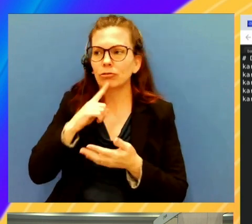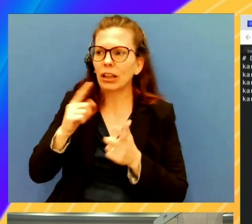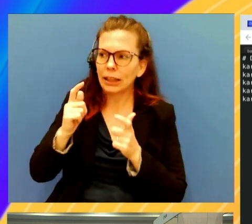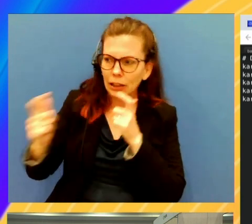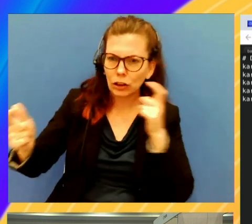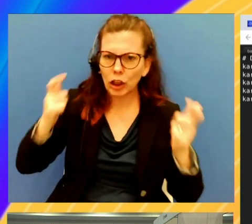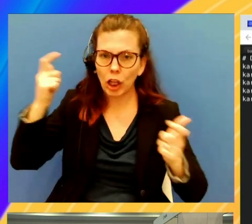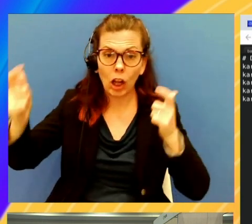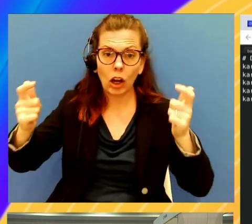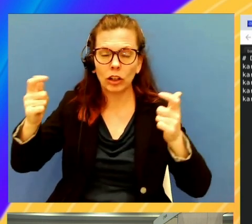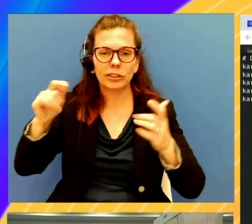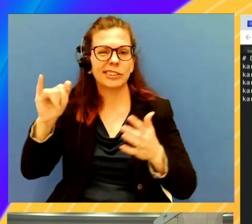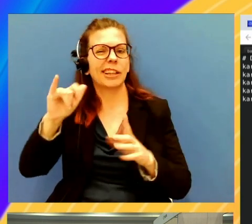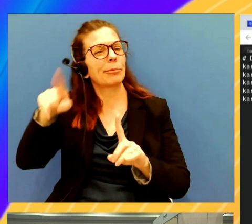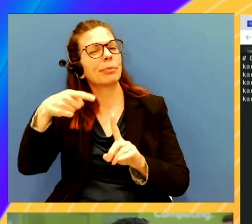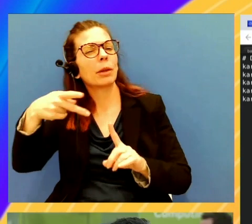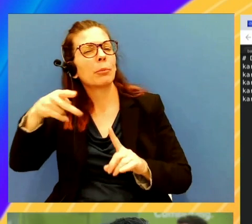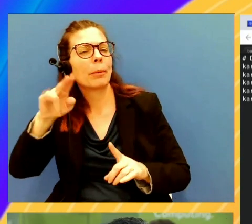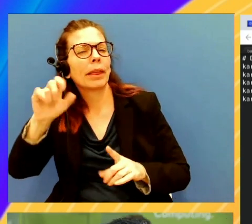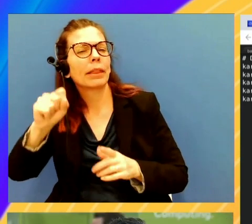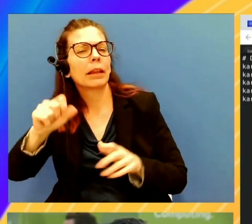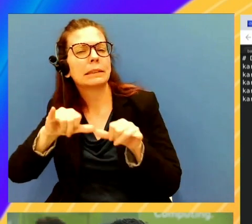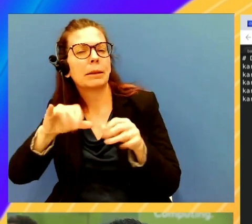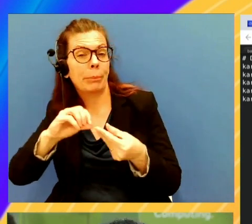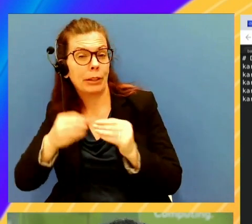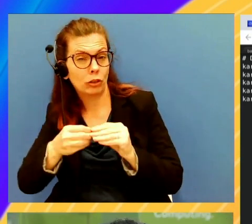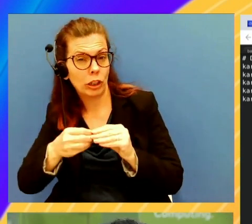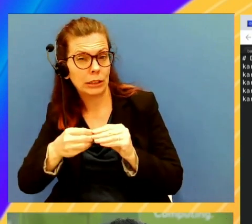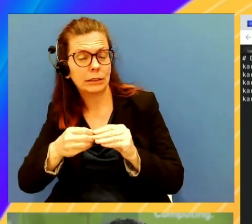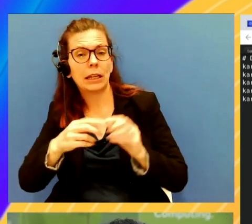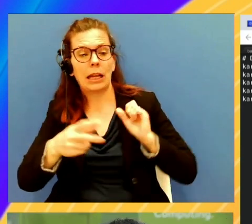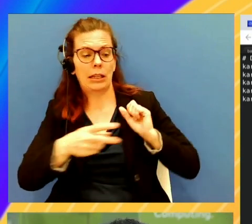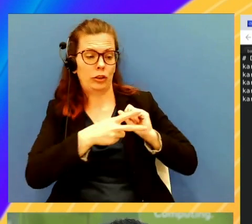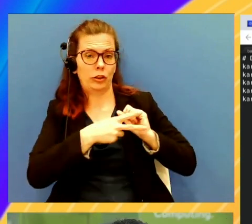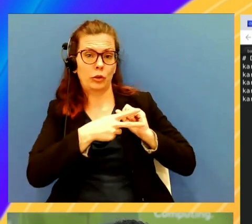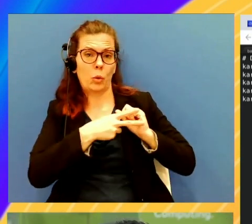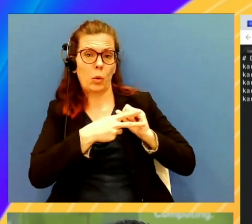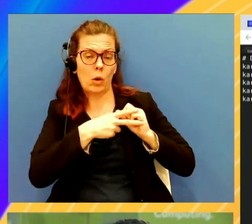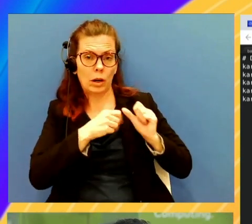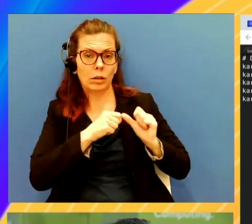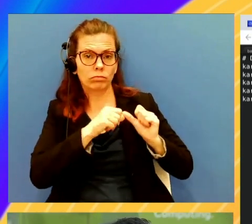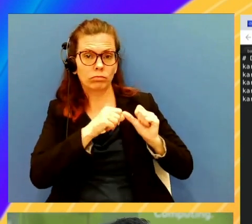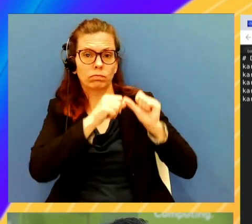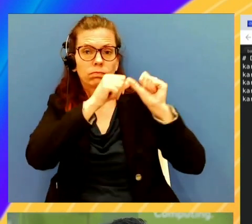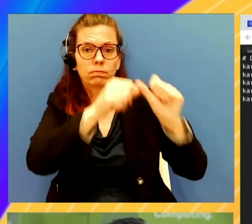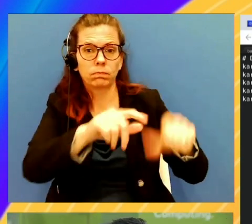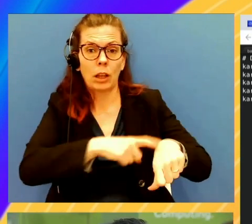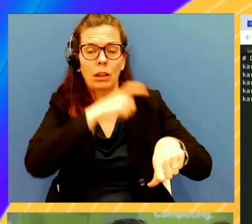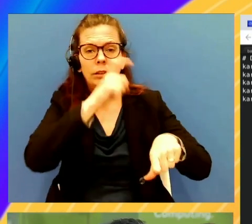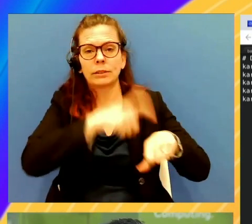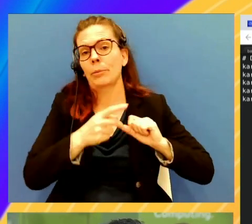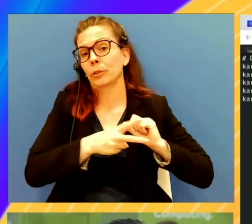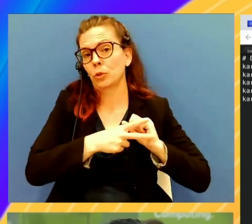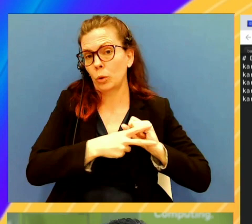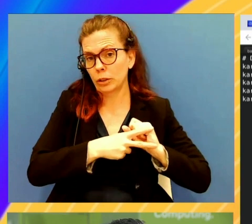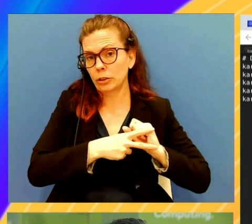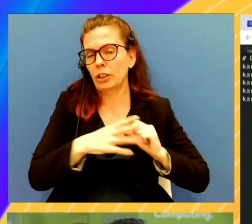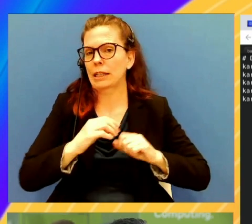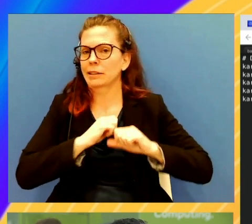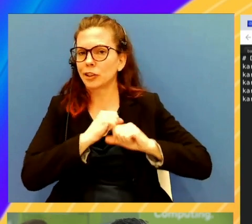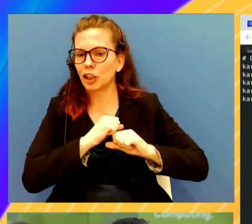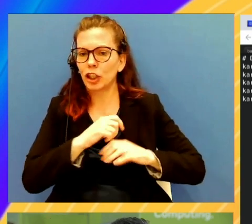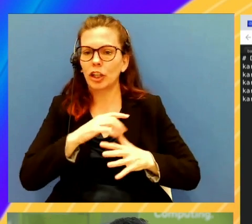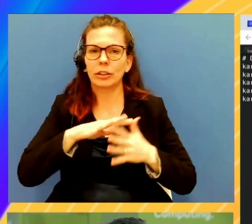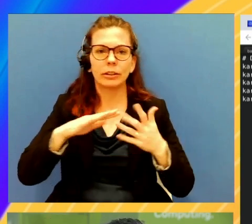large, amount of Prometheus metrics and store them for the for long-term storage, and query